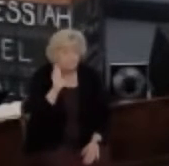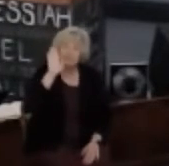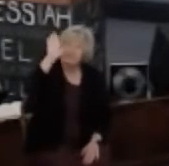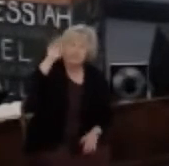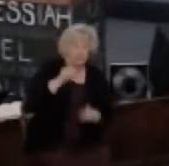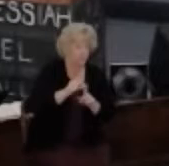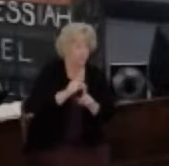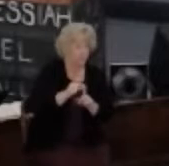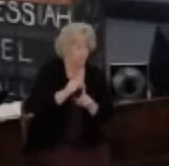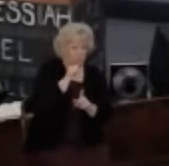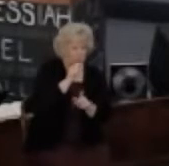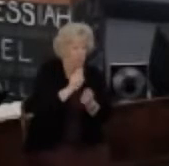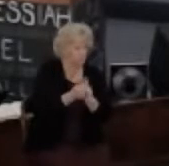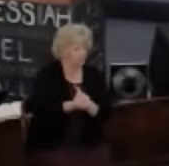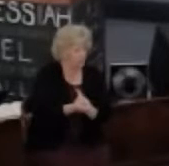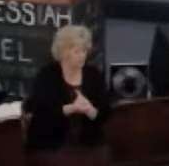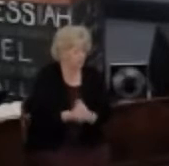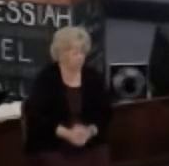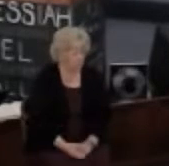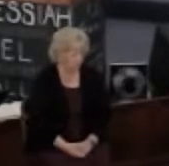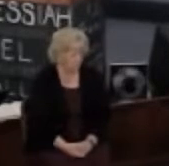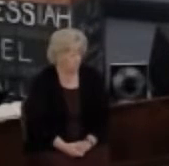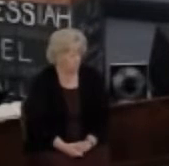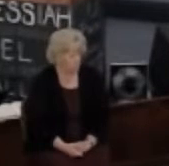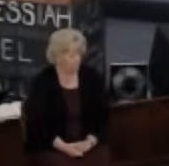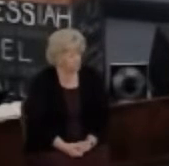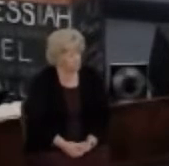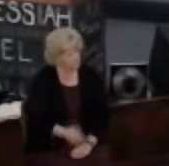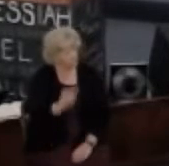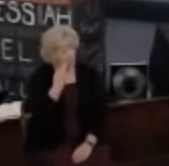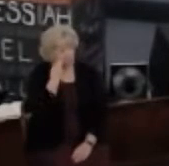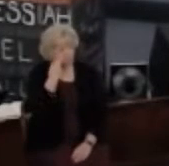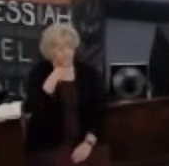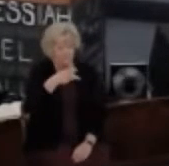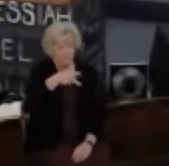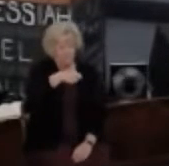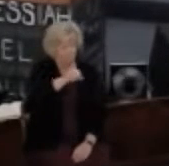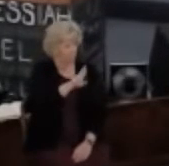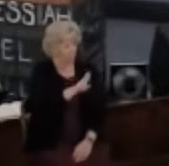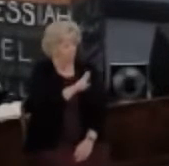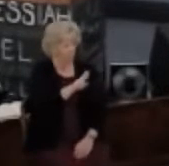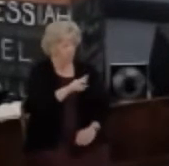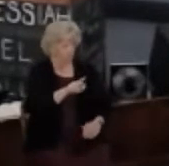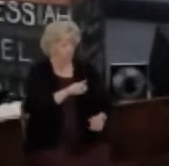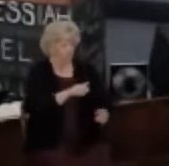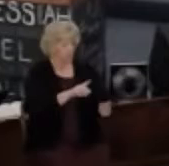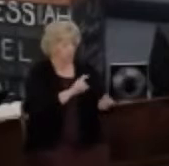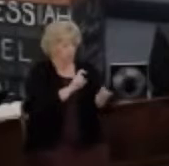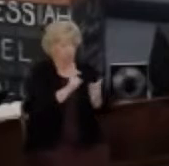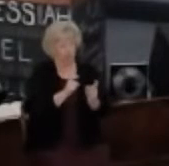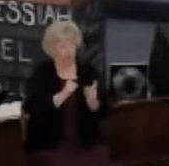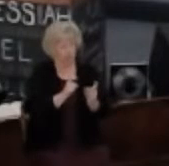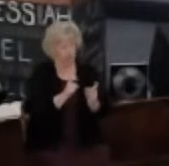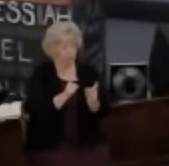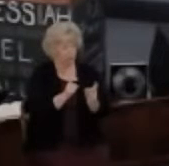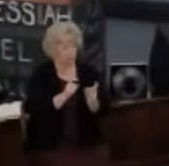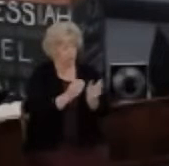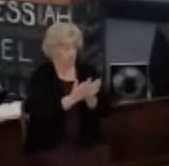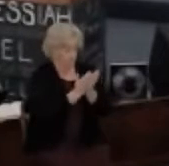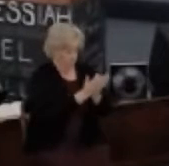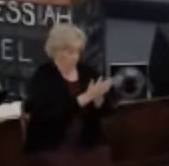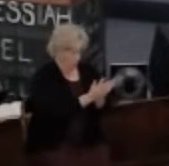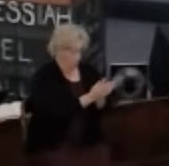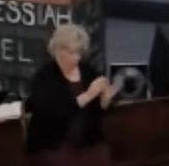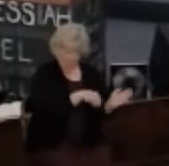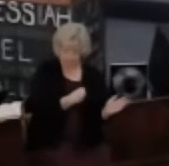But then we see this from Peter. We see him take a step in the right direction. He turns his boat